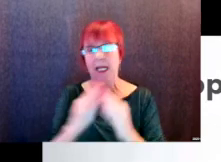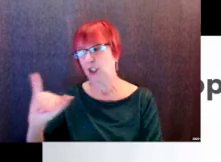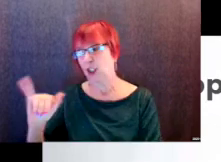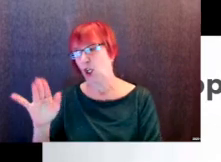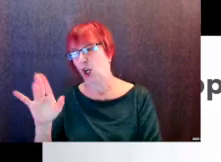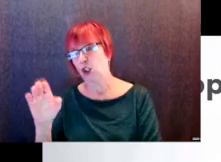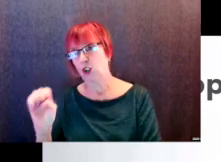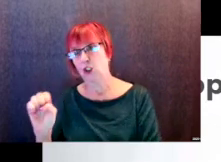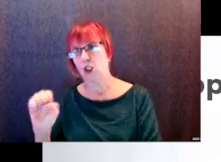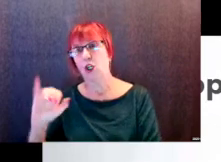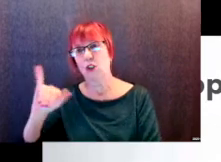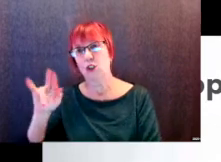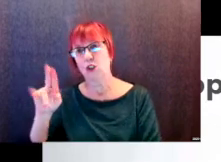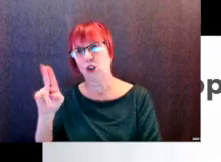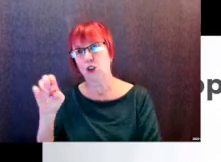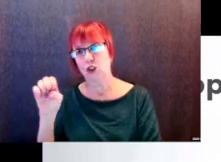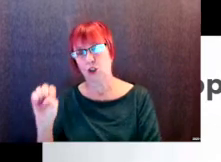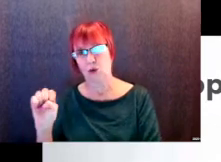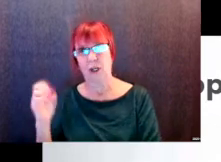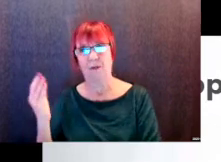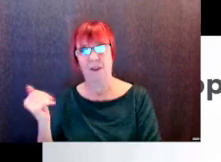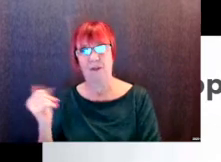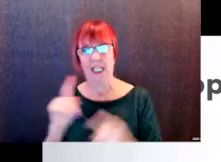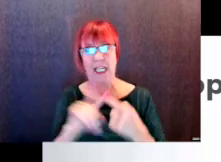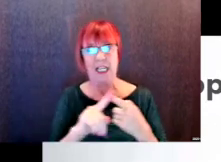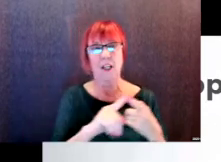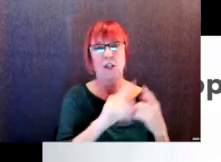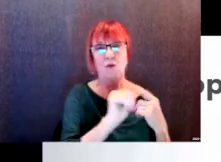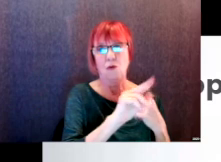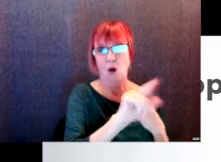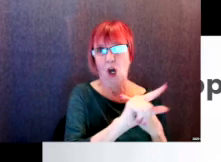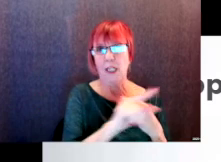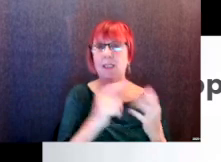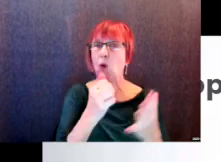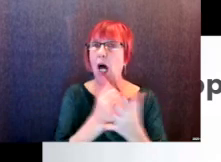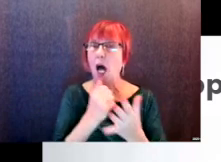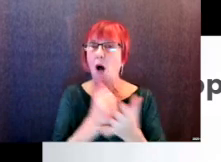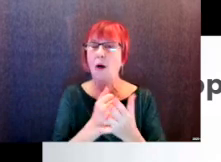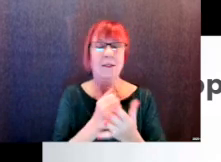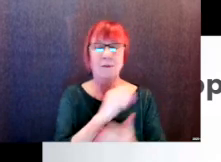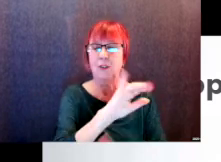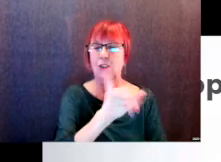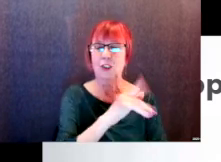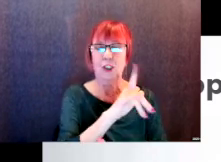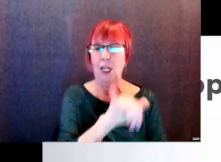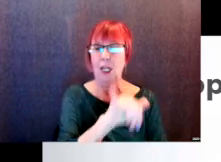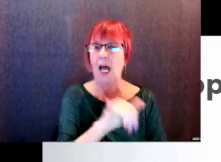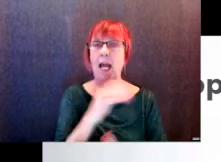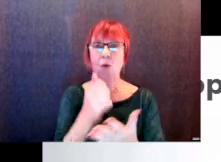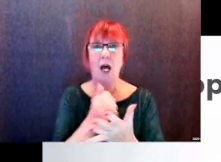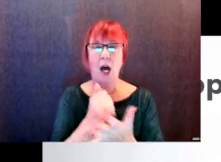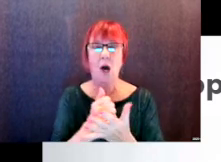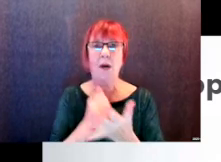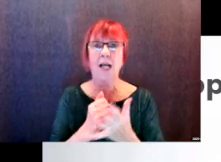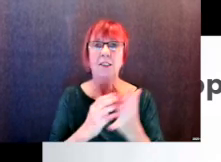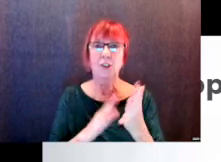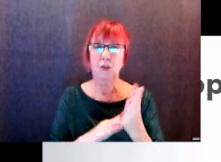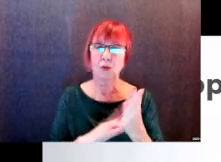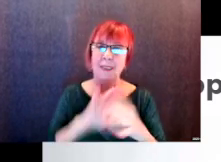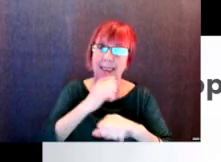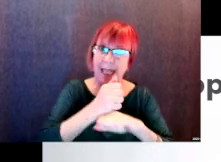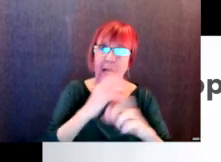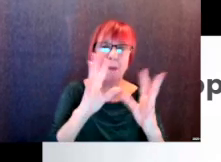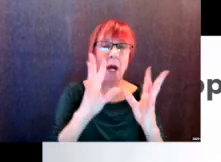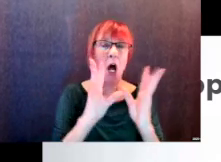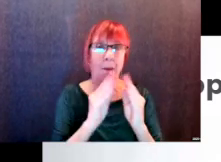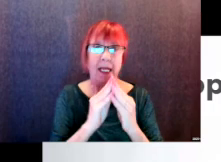Okay, so you should be able to see this on your screen. And the question is, what do you think about